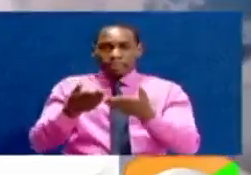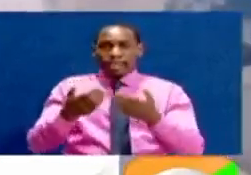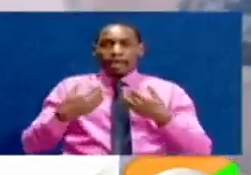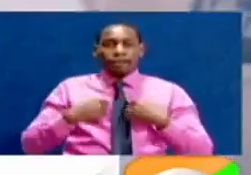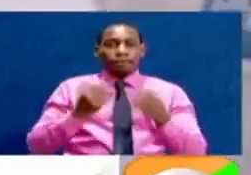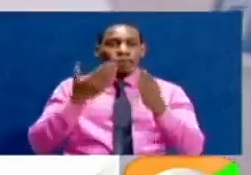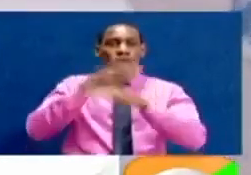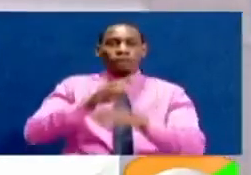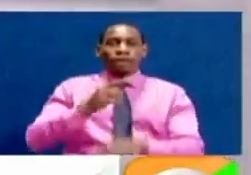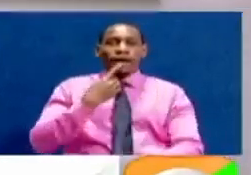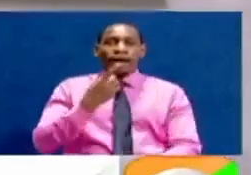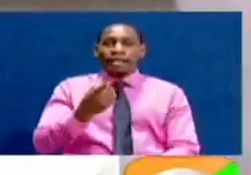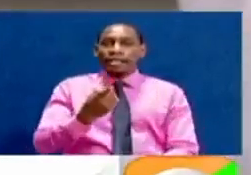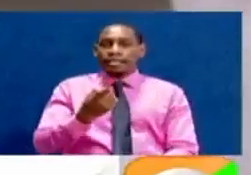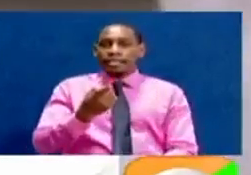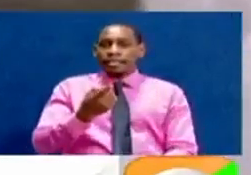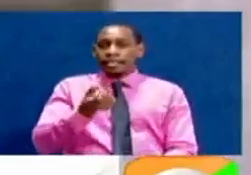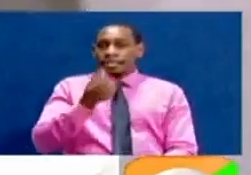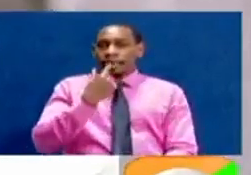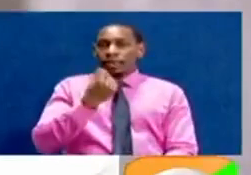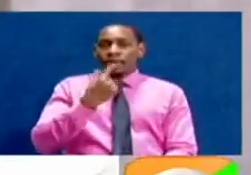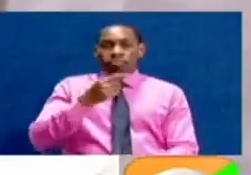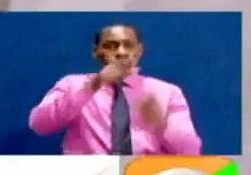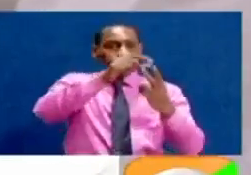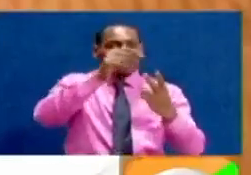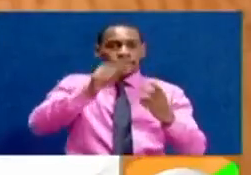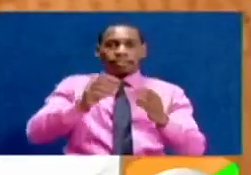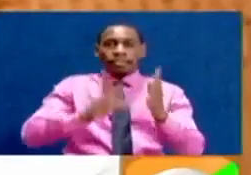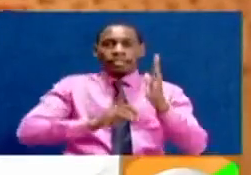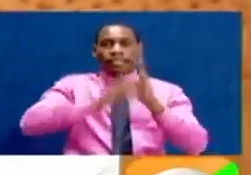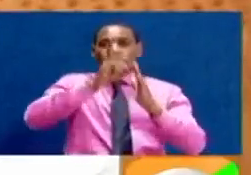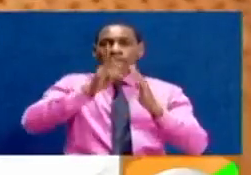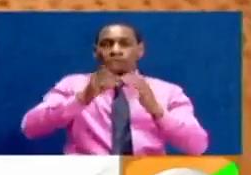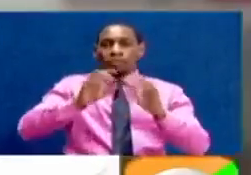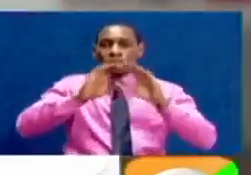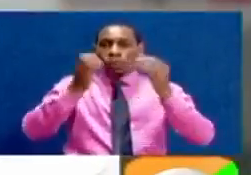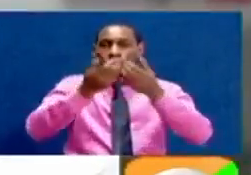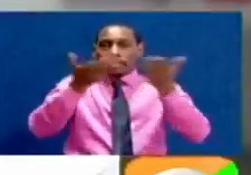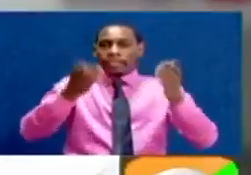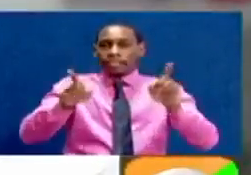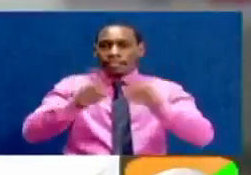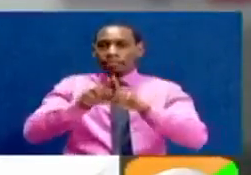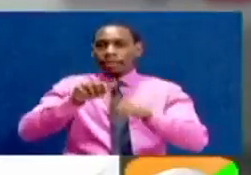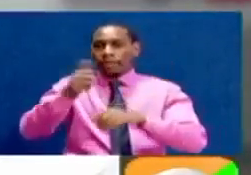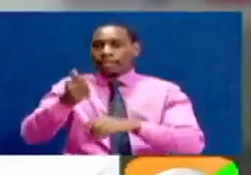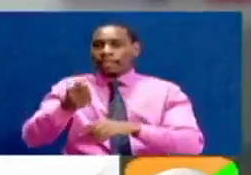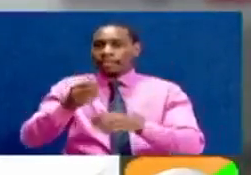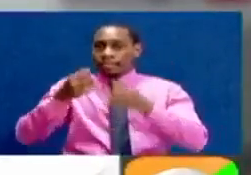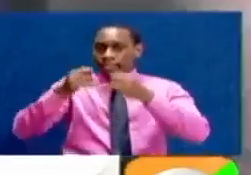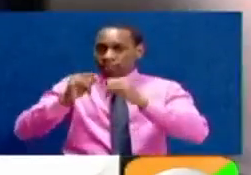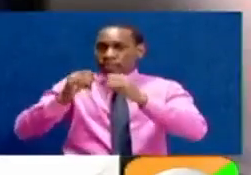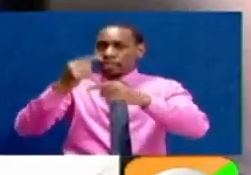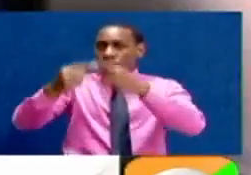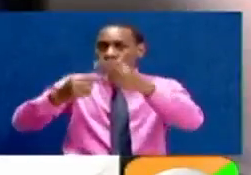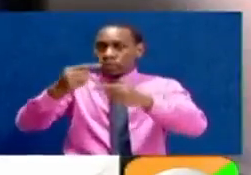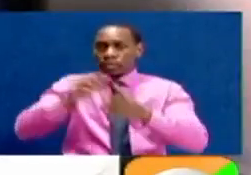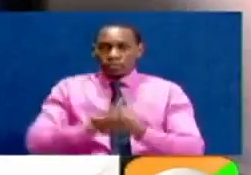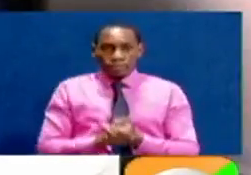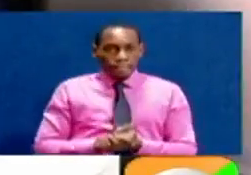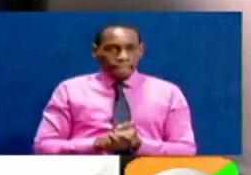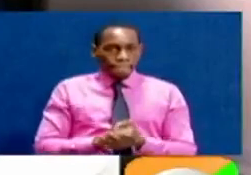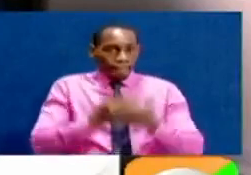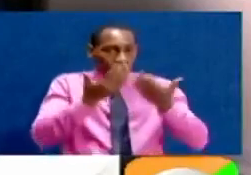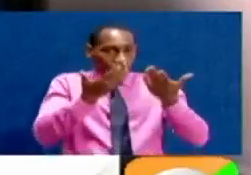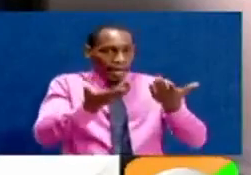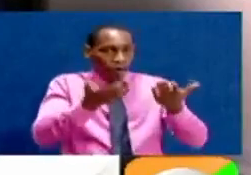than 100 vaccine candidates in development worldwide, and some are already in clinical trials. How does this